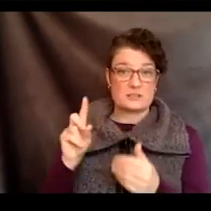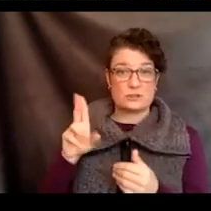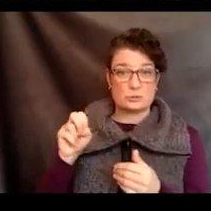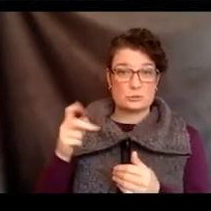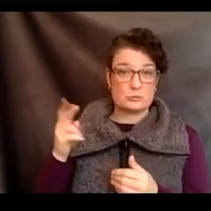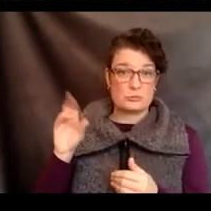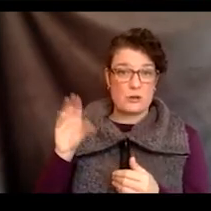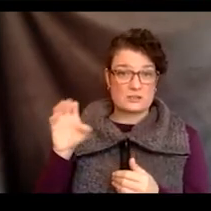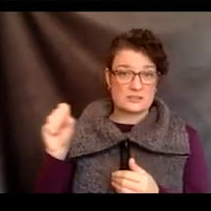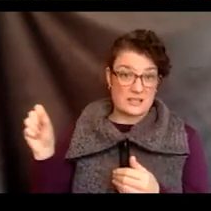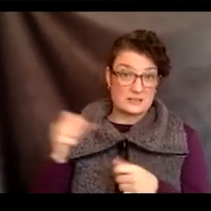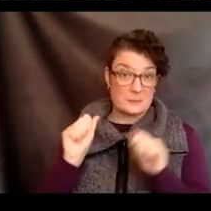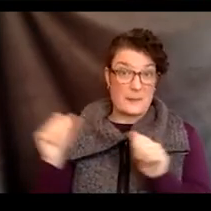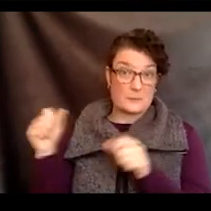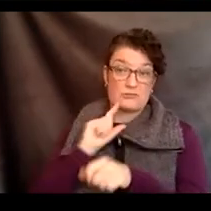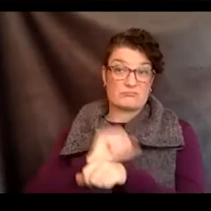make changes so that